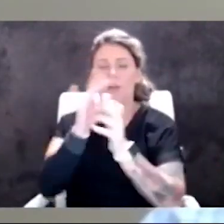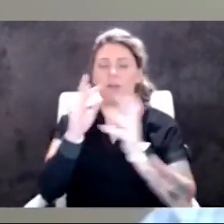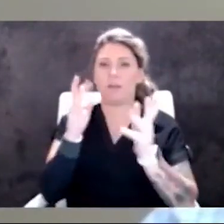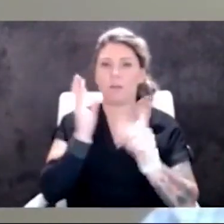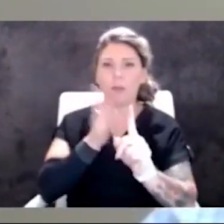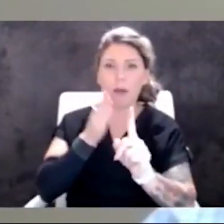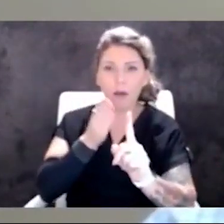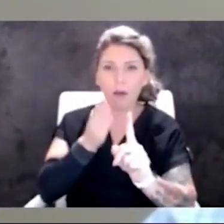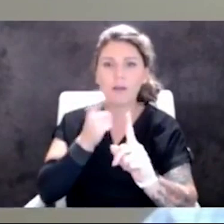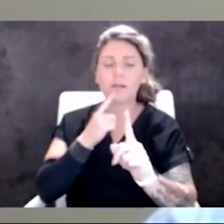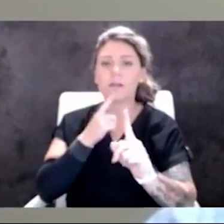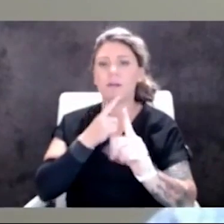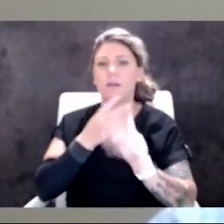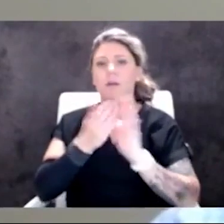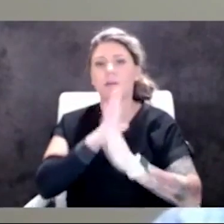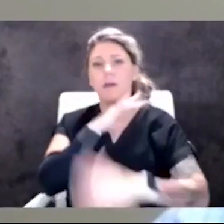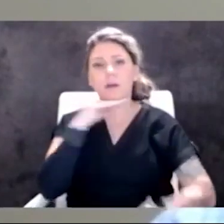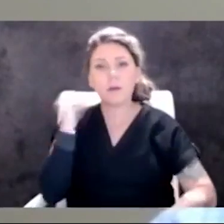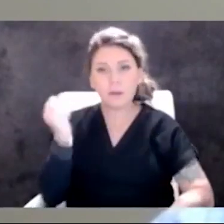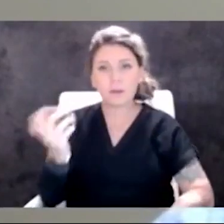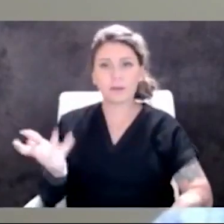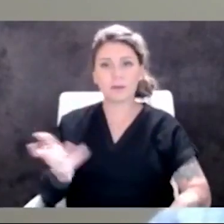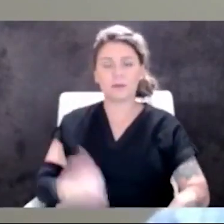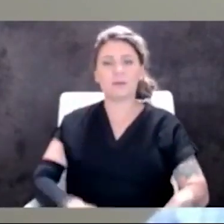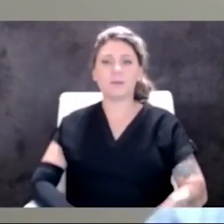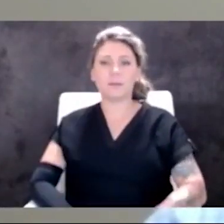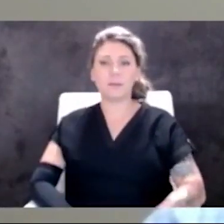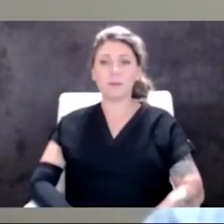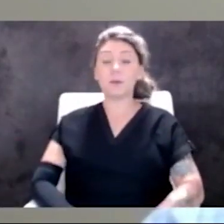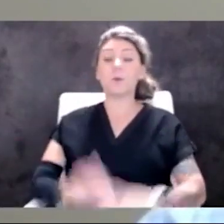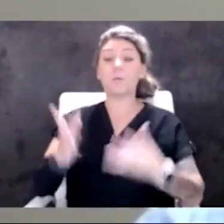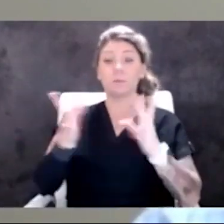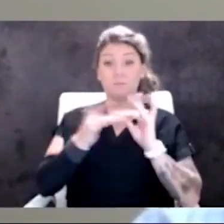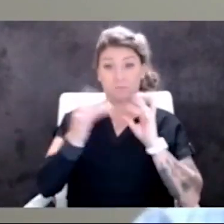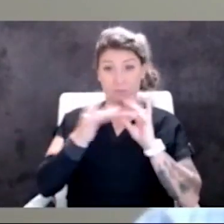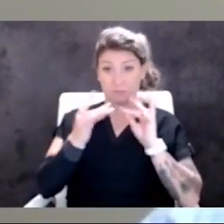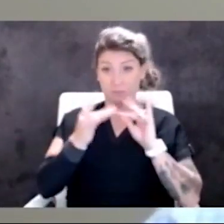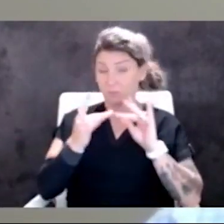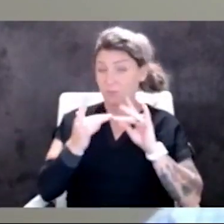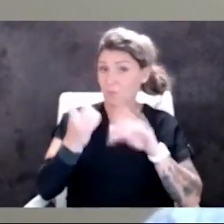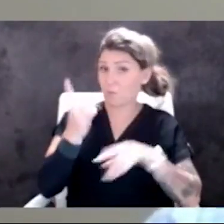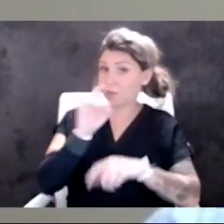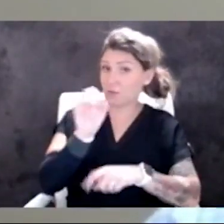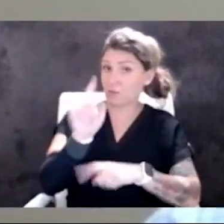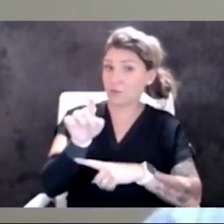draining. To touch on one thing from the question from